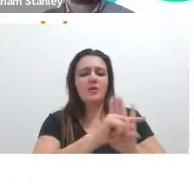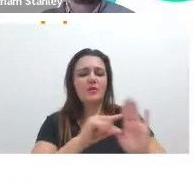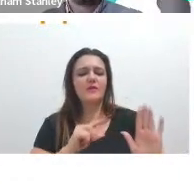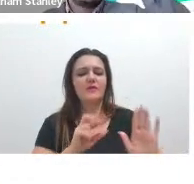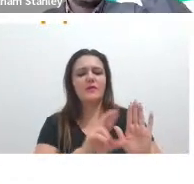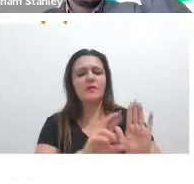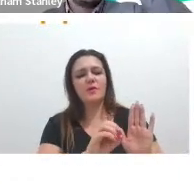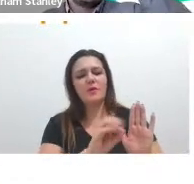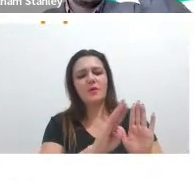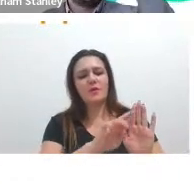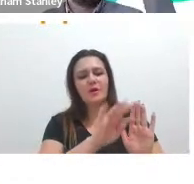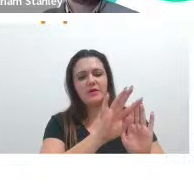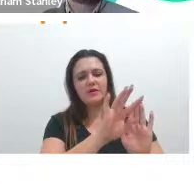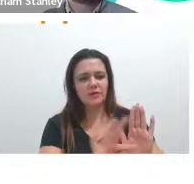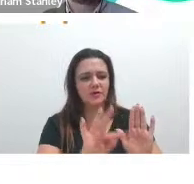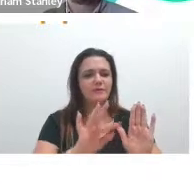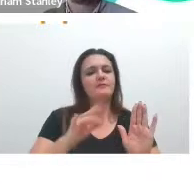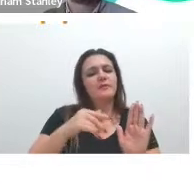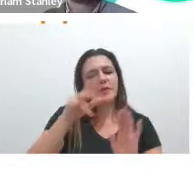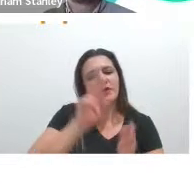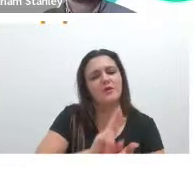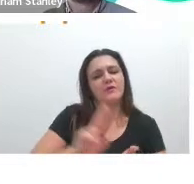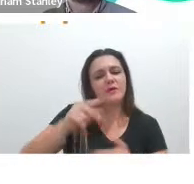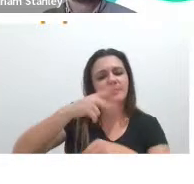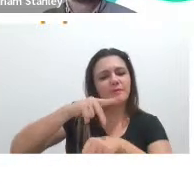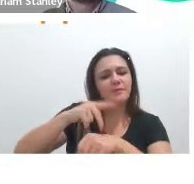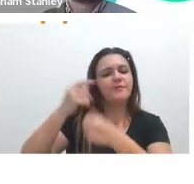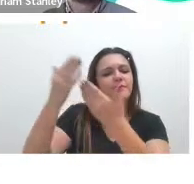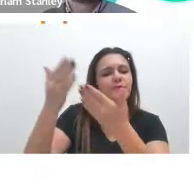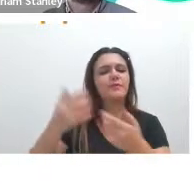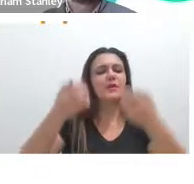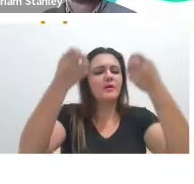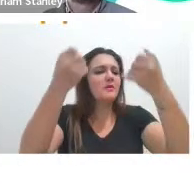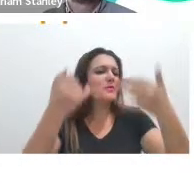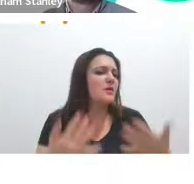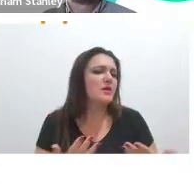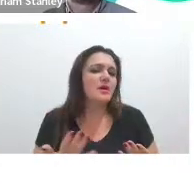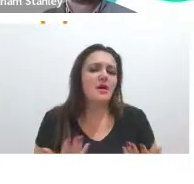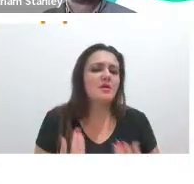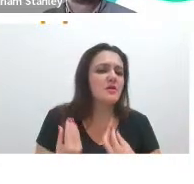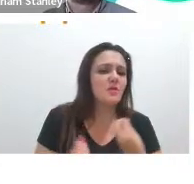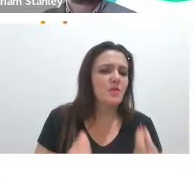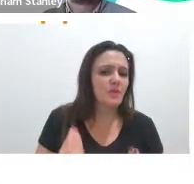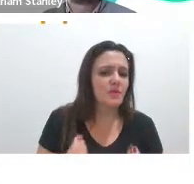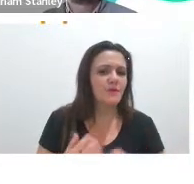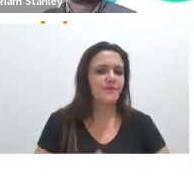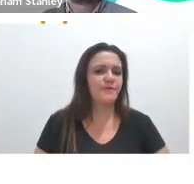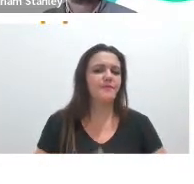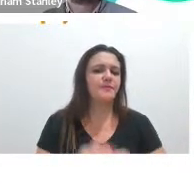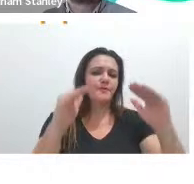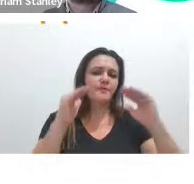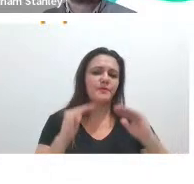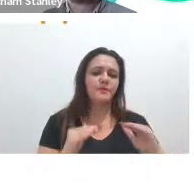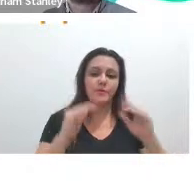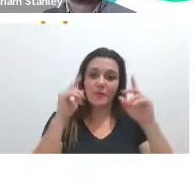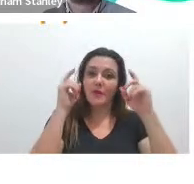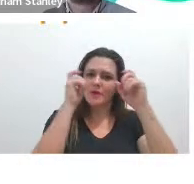works, but we can't explain why it works, we can't explain how it works. And so it's very difficult to question the